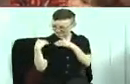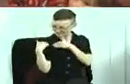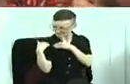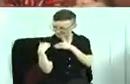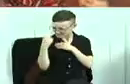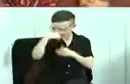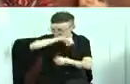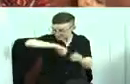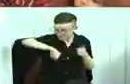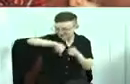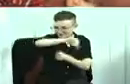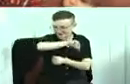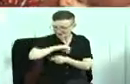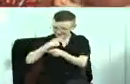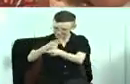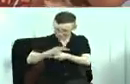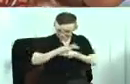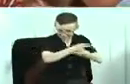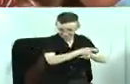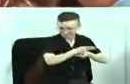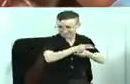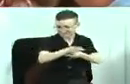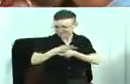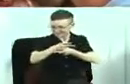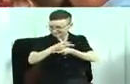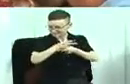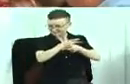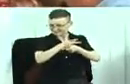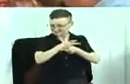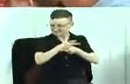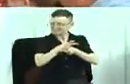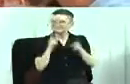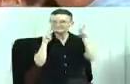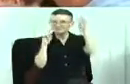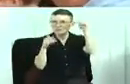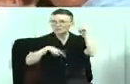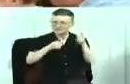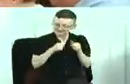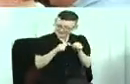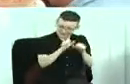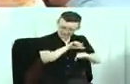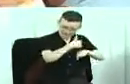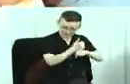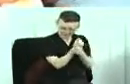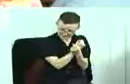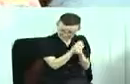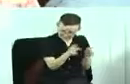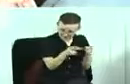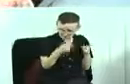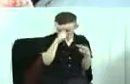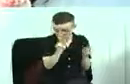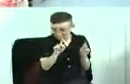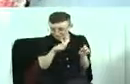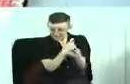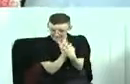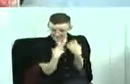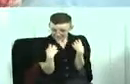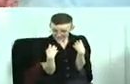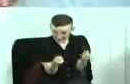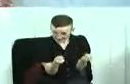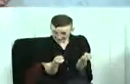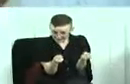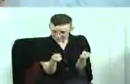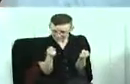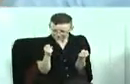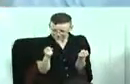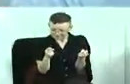one another on this journey. May we continue to provide a safe space for those who need healing, an encouragement for